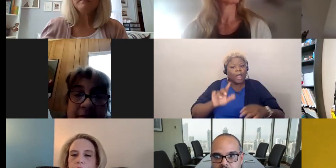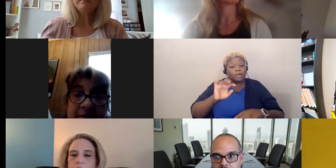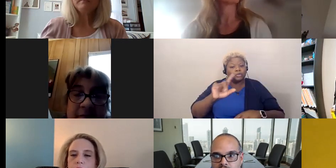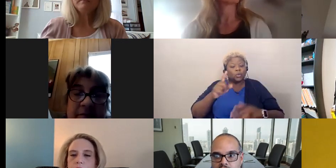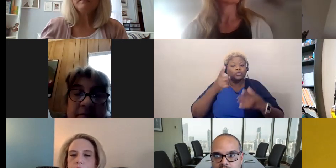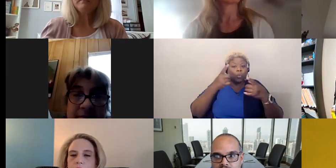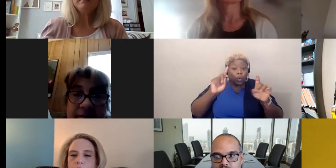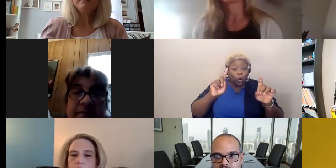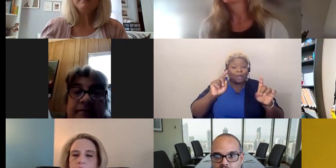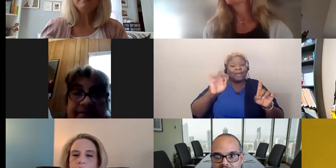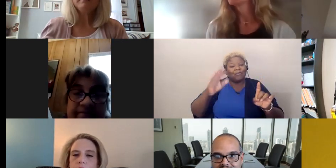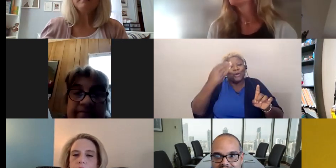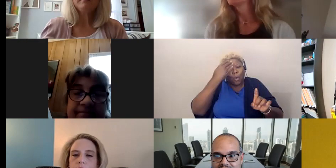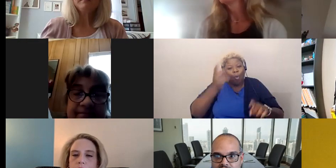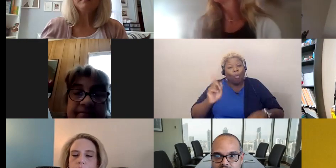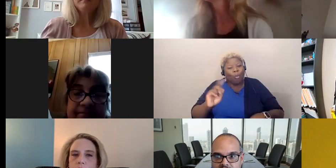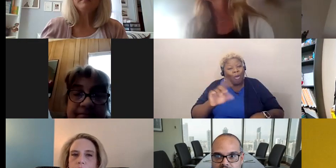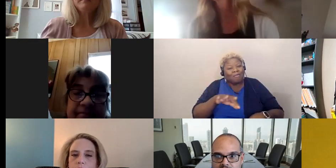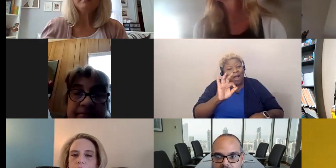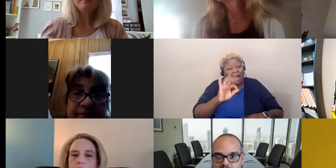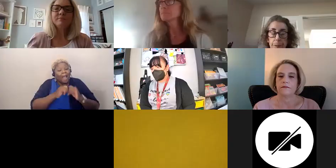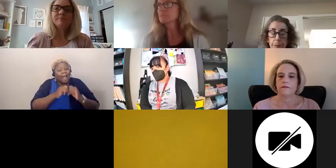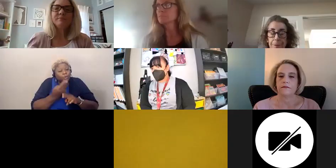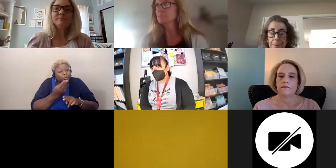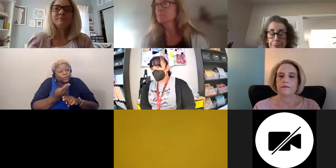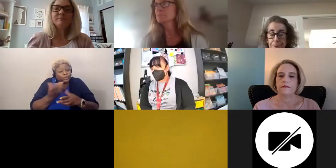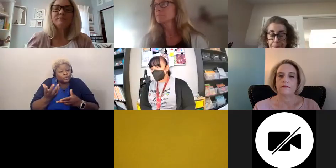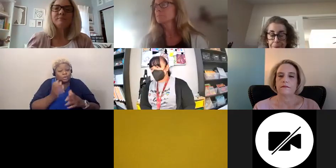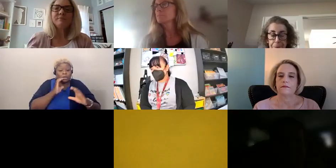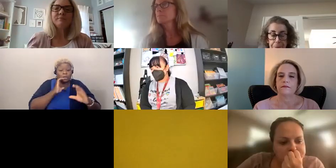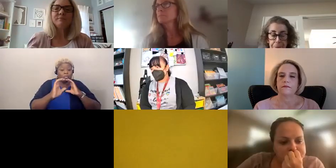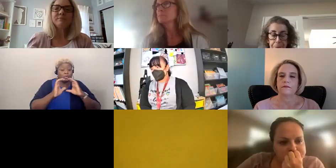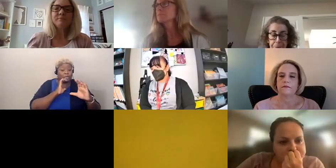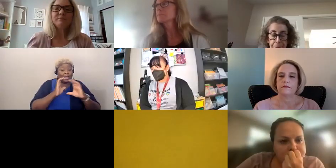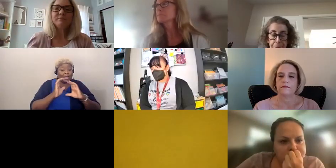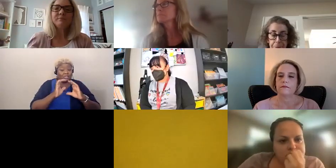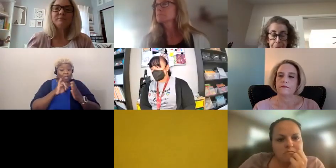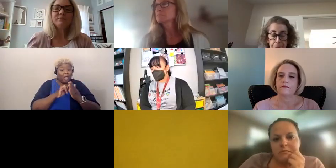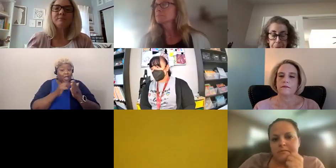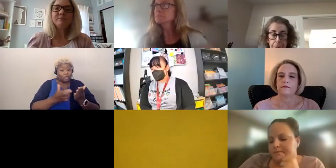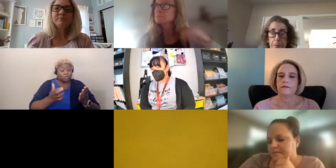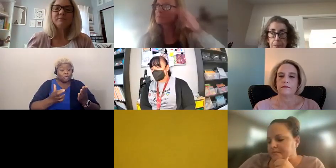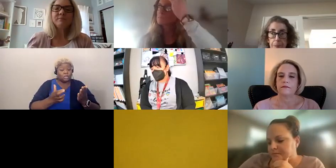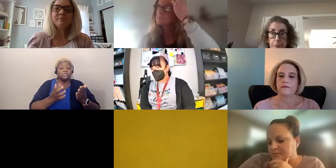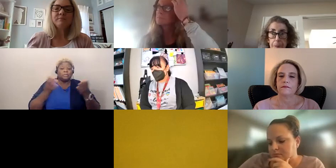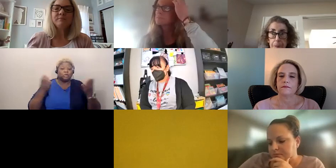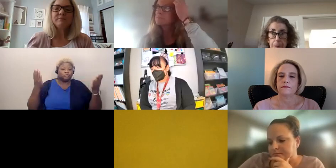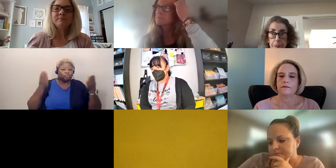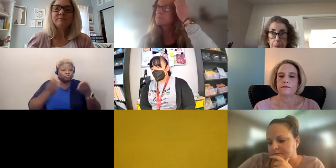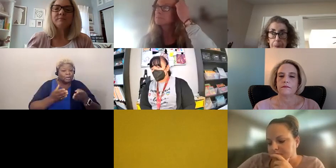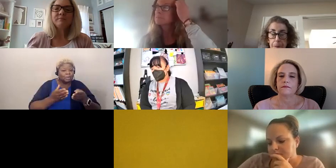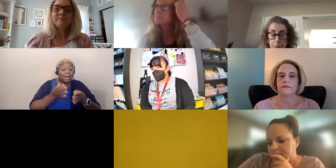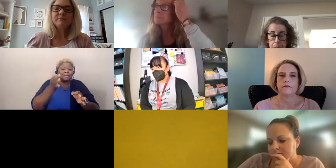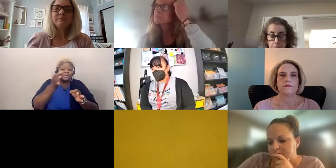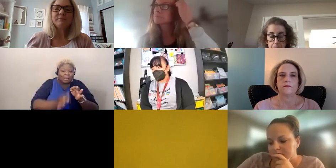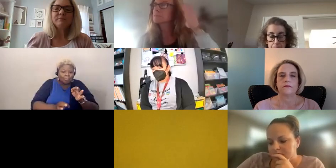work if people know where the tools are located and how to use them. Communication around these resources should be streamlined and simplified to